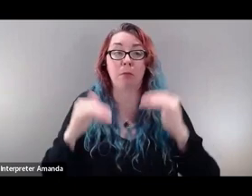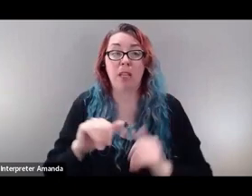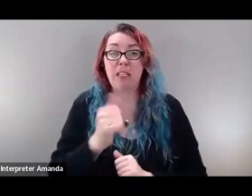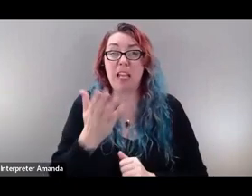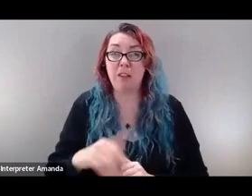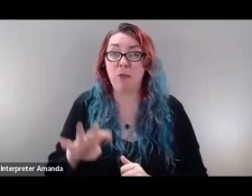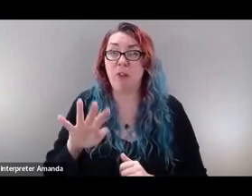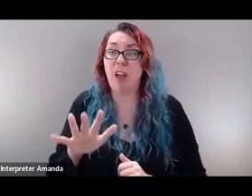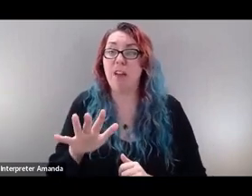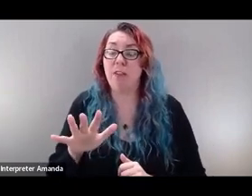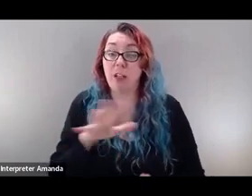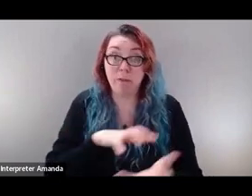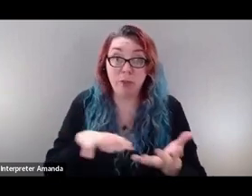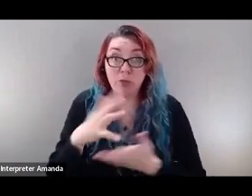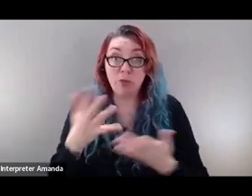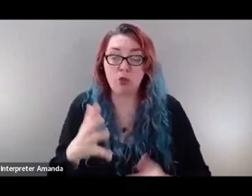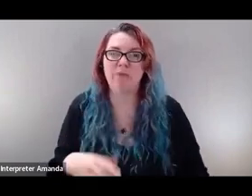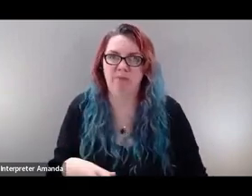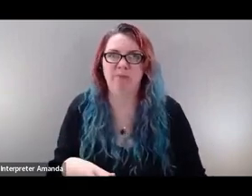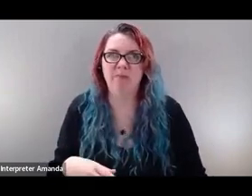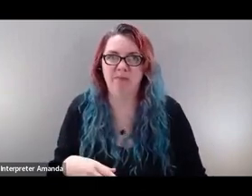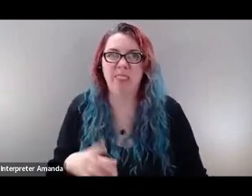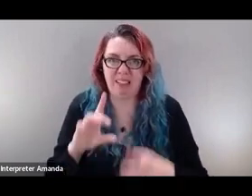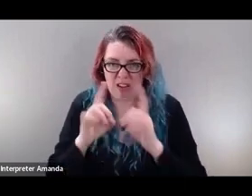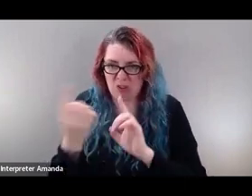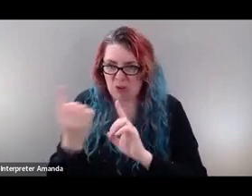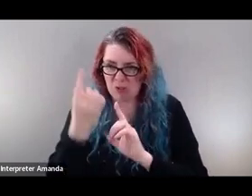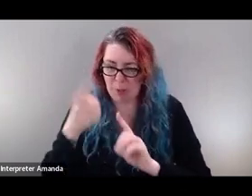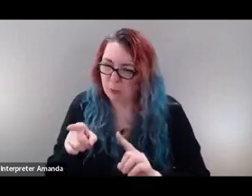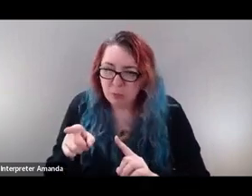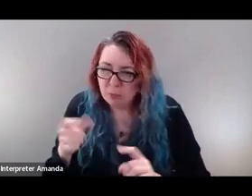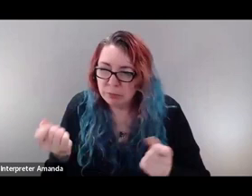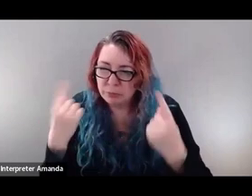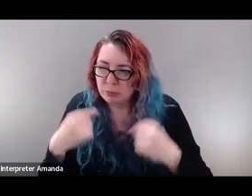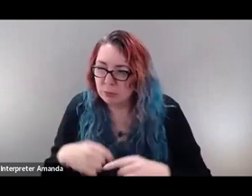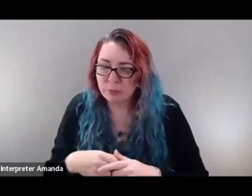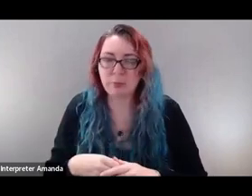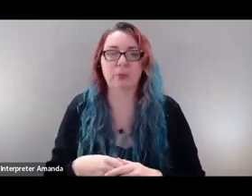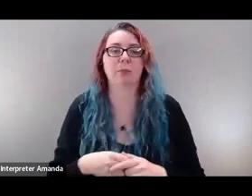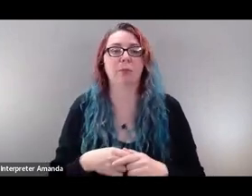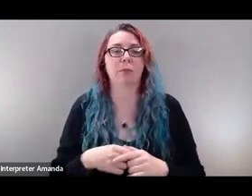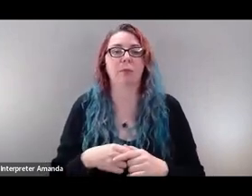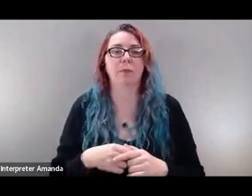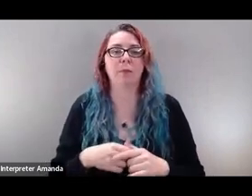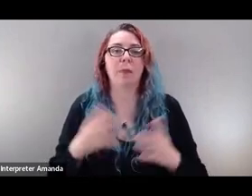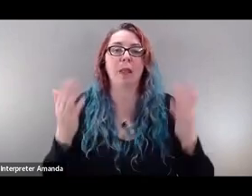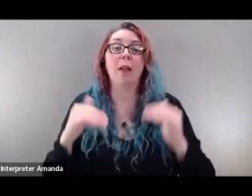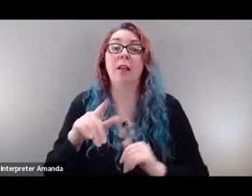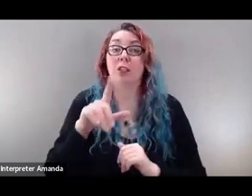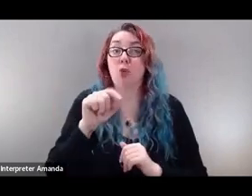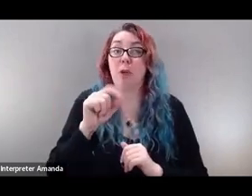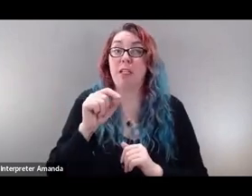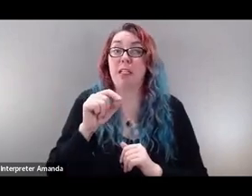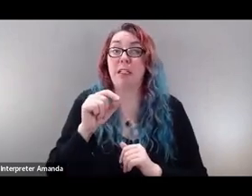confusion about the digital initiative. We have 20 respondents on 45 who had a